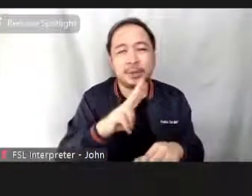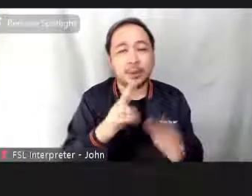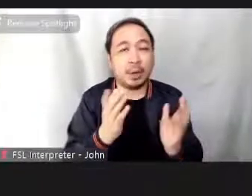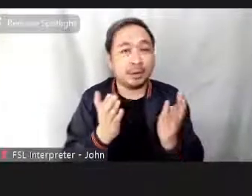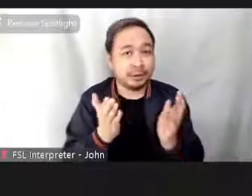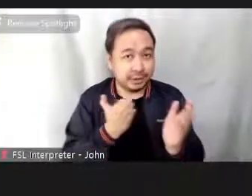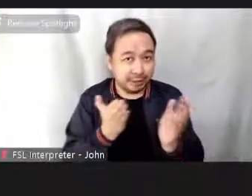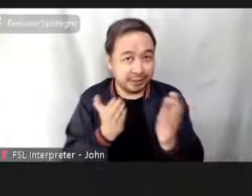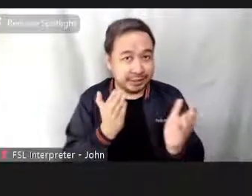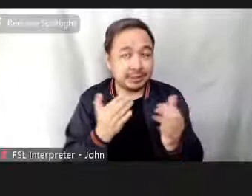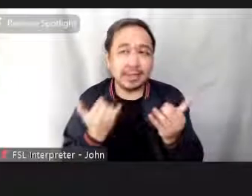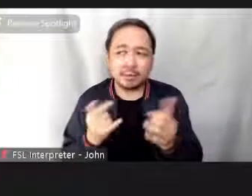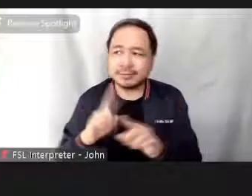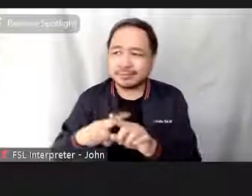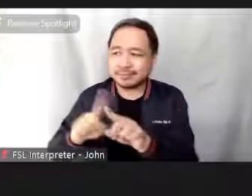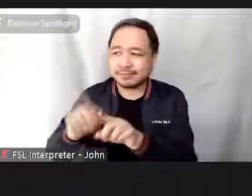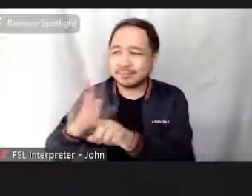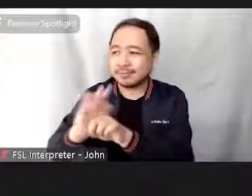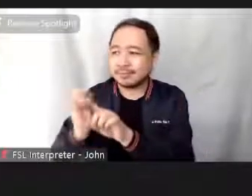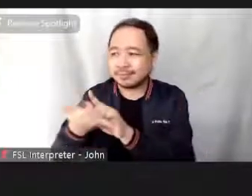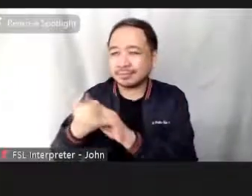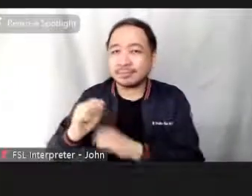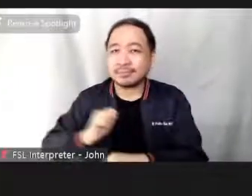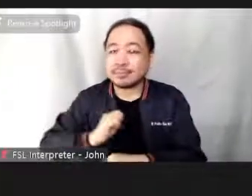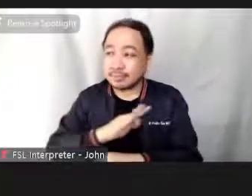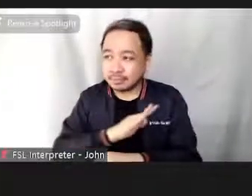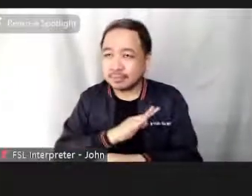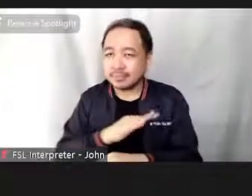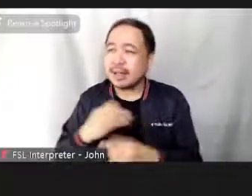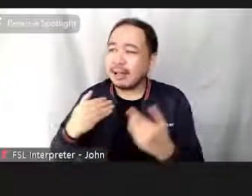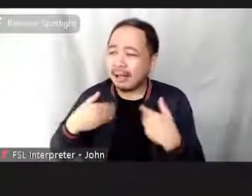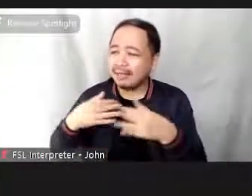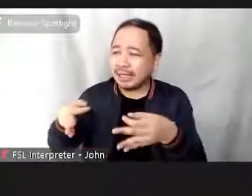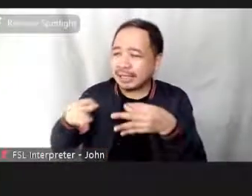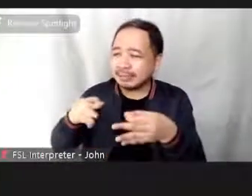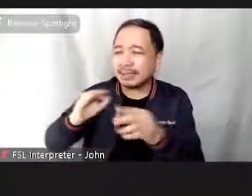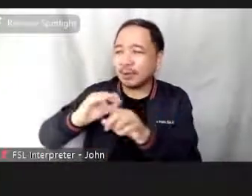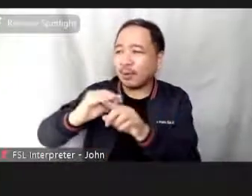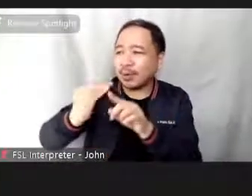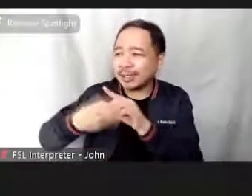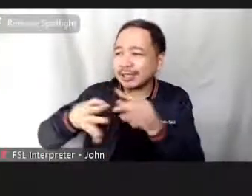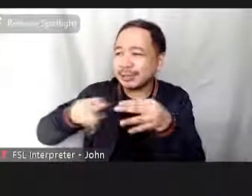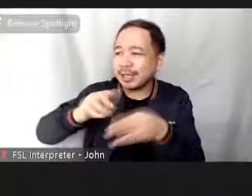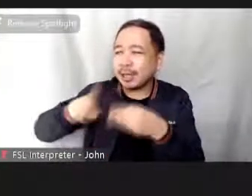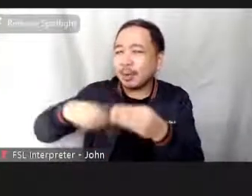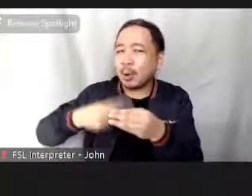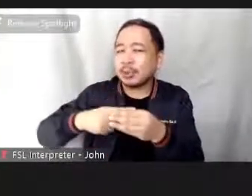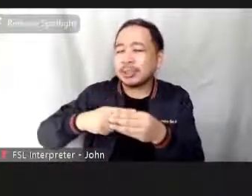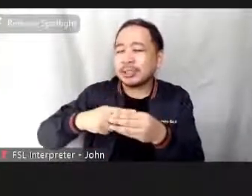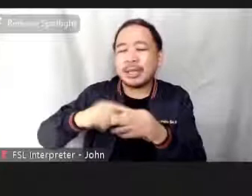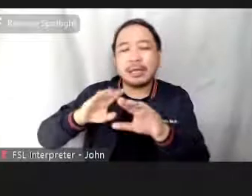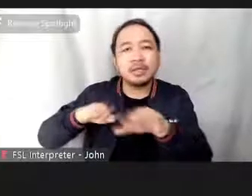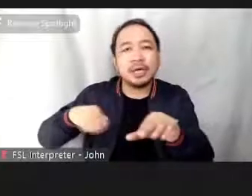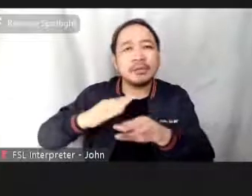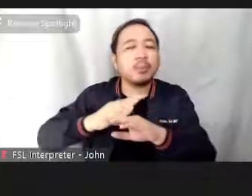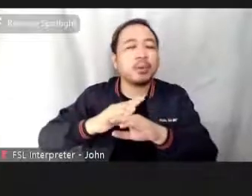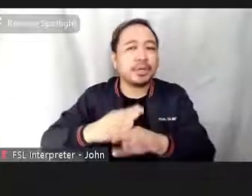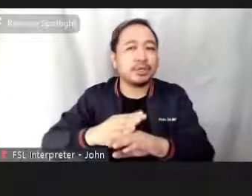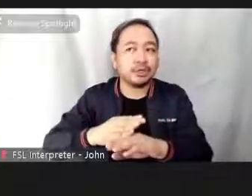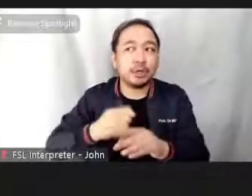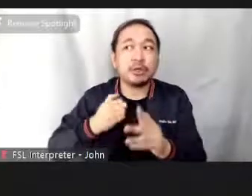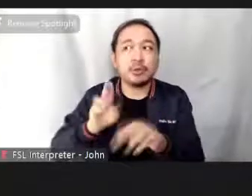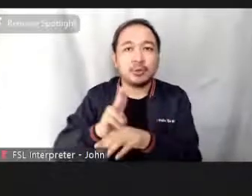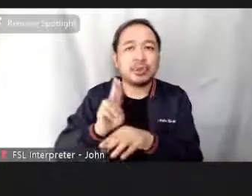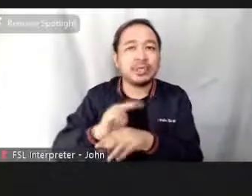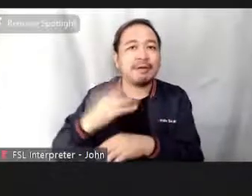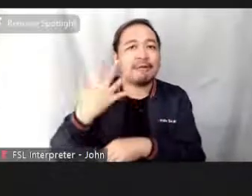services, partner barangay personnel were also given an orientation to child protection through this 5-day course,